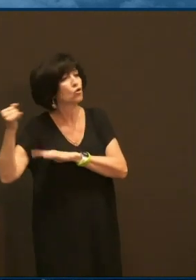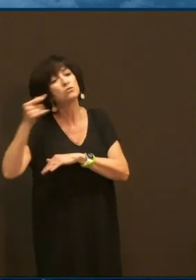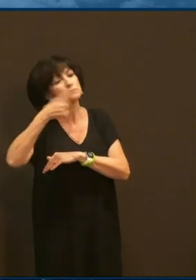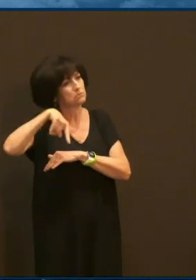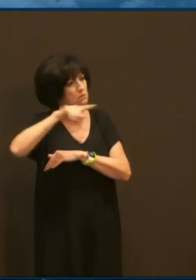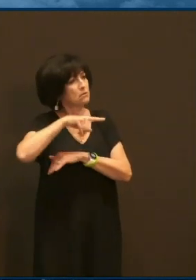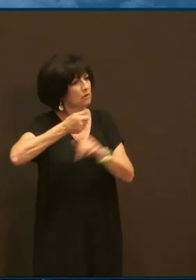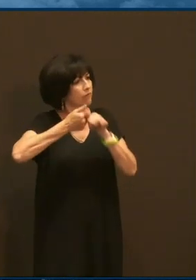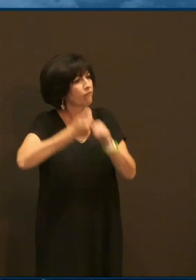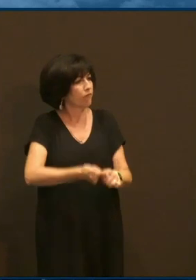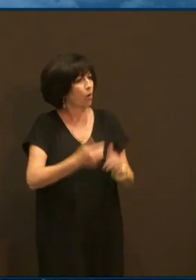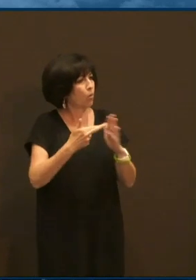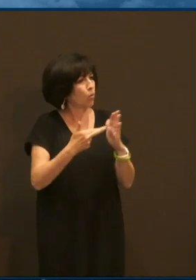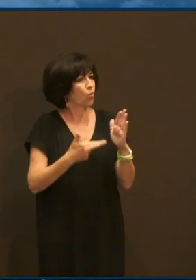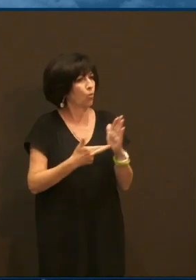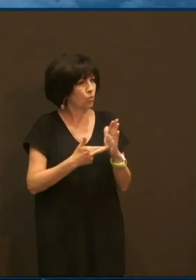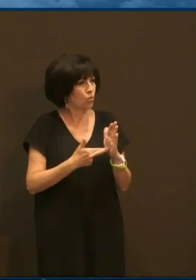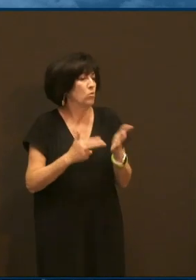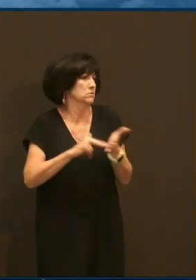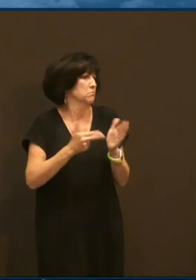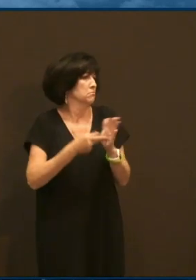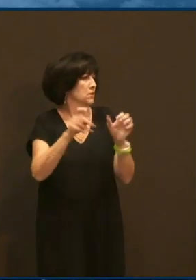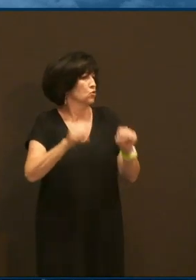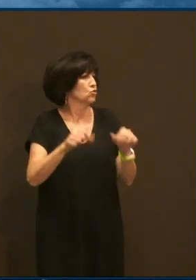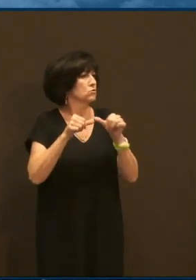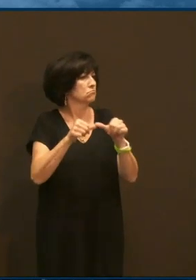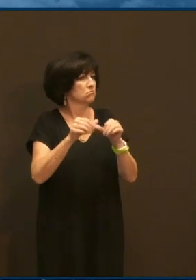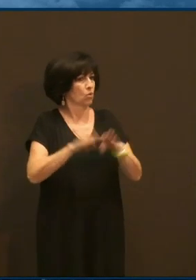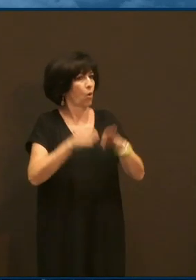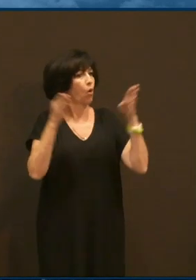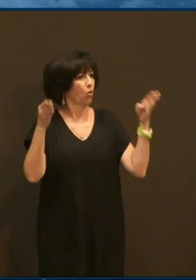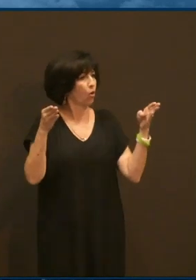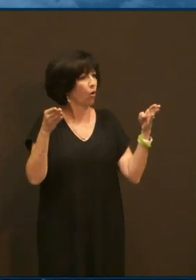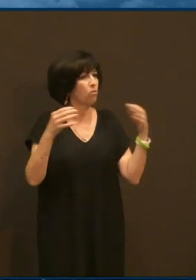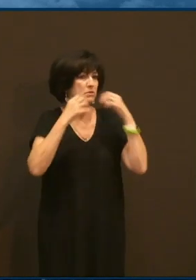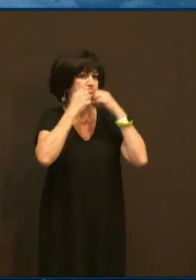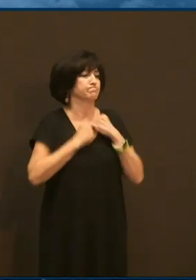Now, we're going to have to get out there, I think, and do more of that. I think we're going to see more of that.